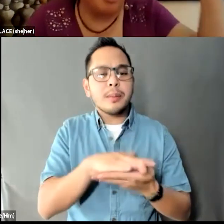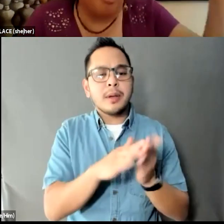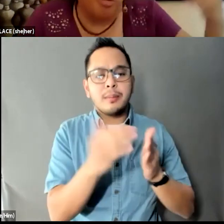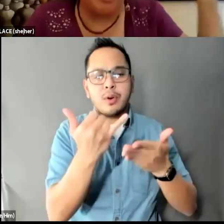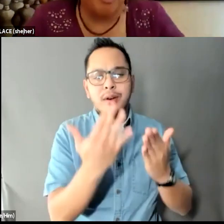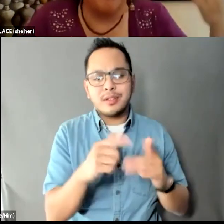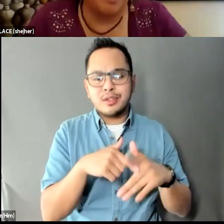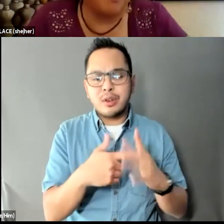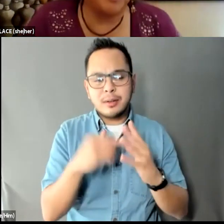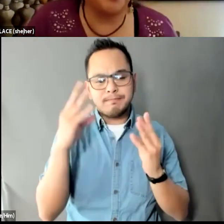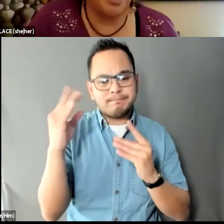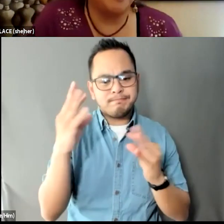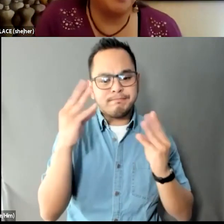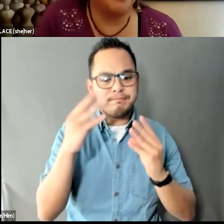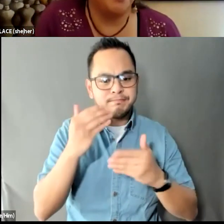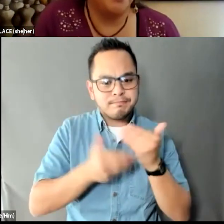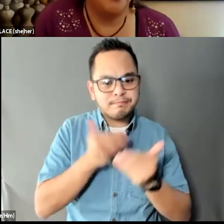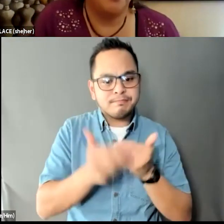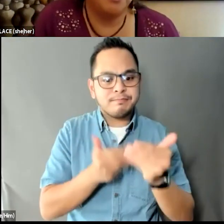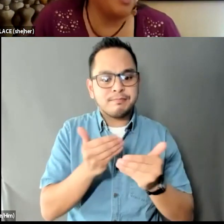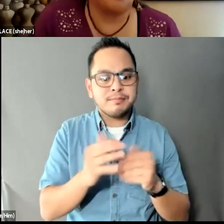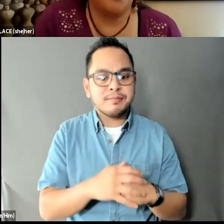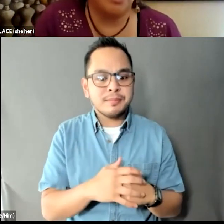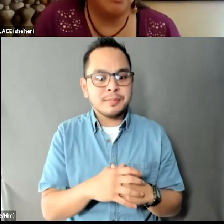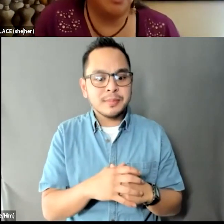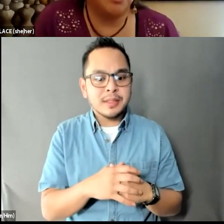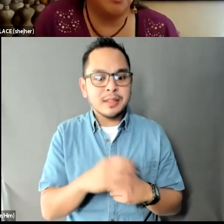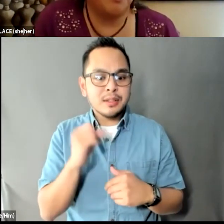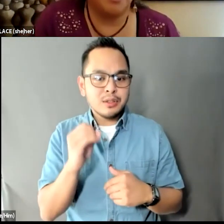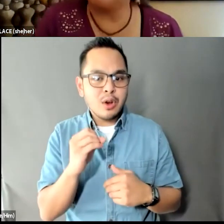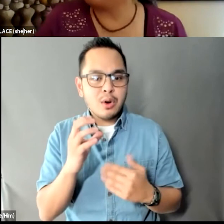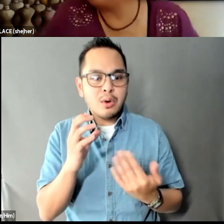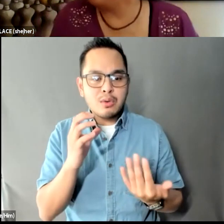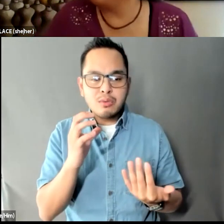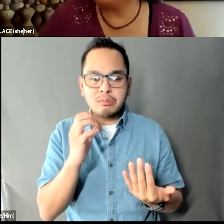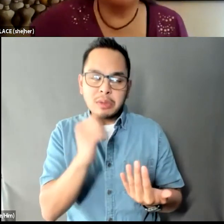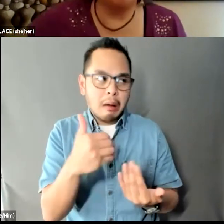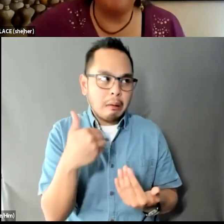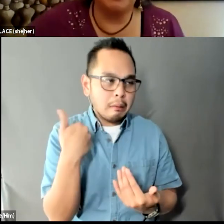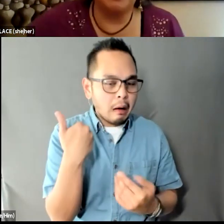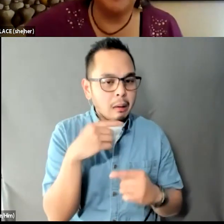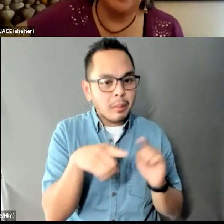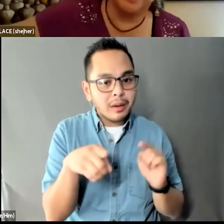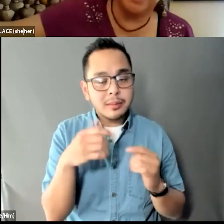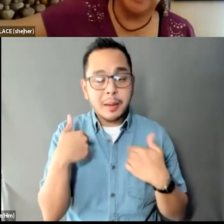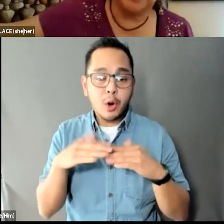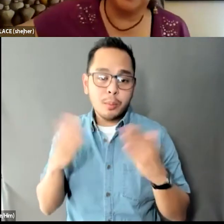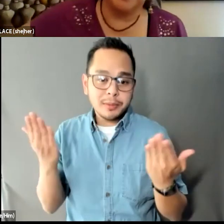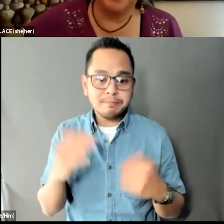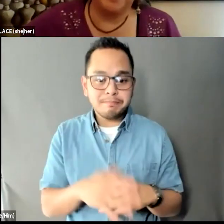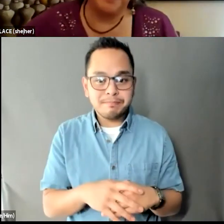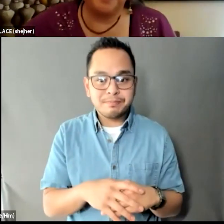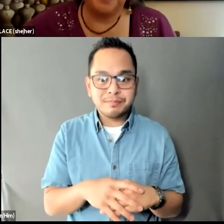thinking, working through life this way. So, so we have not little children though, but I'm open. And it looks